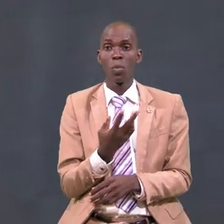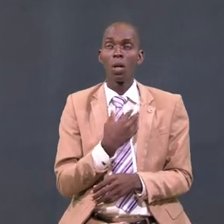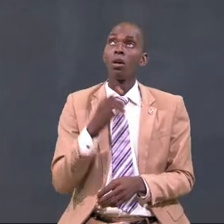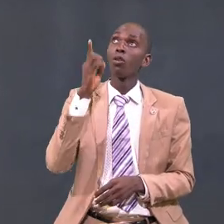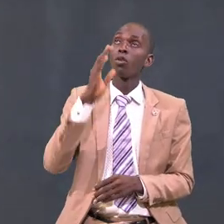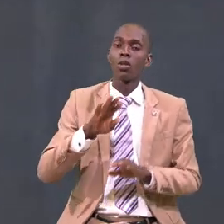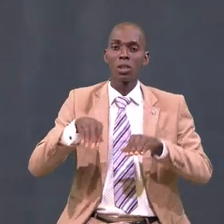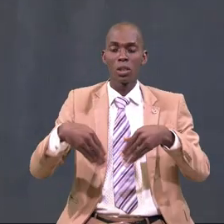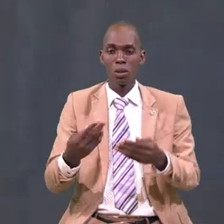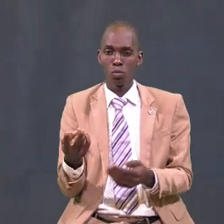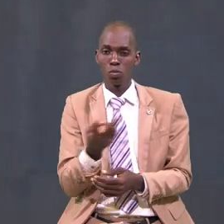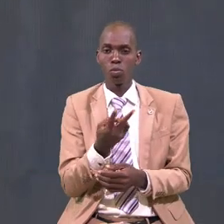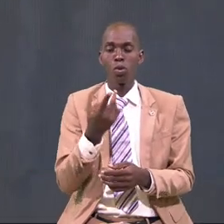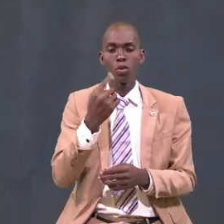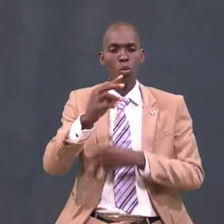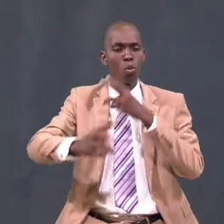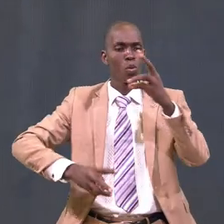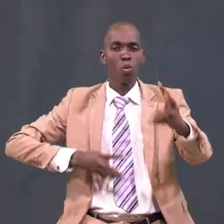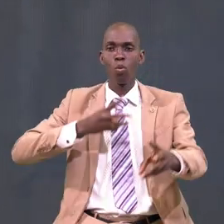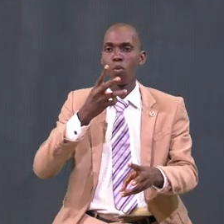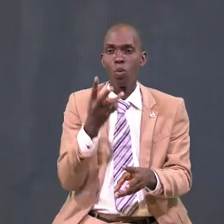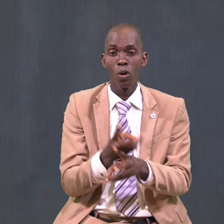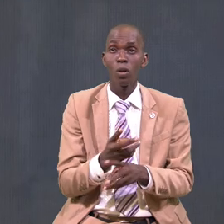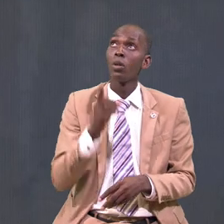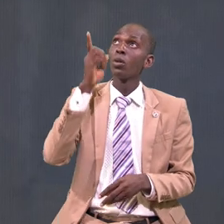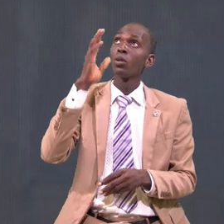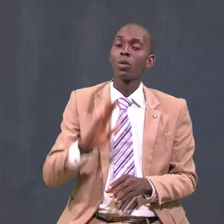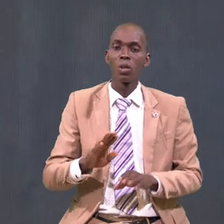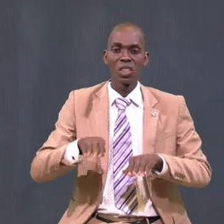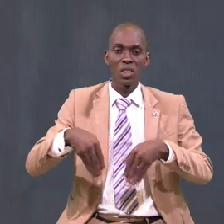word. He breathed his breath on them.